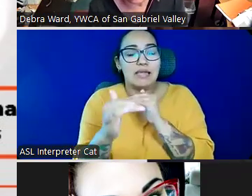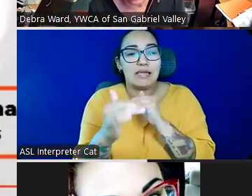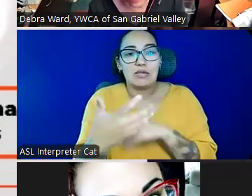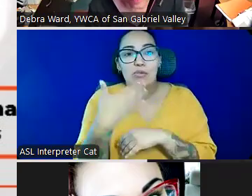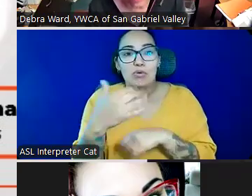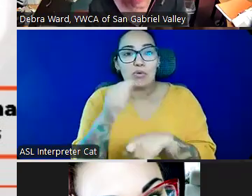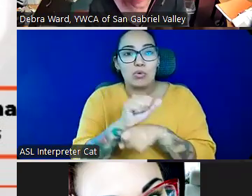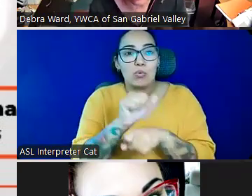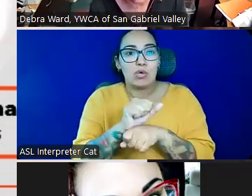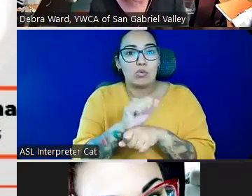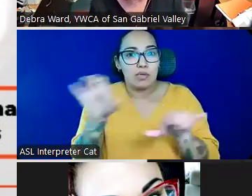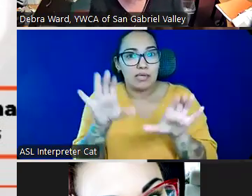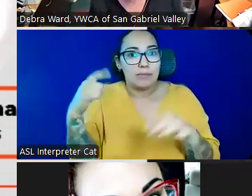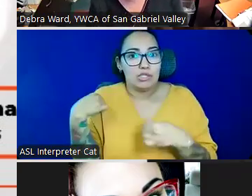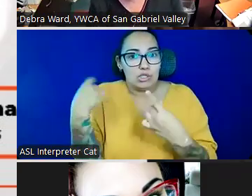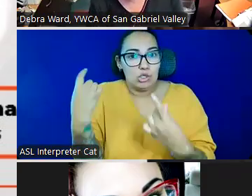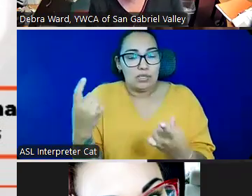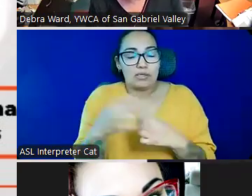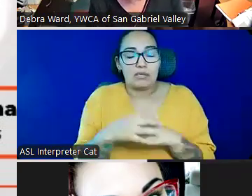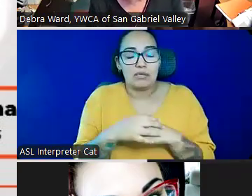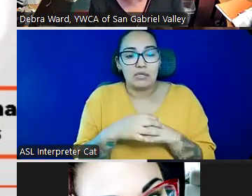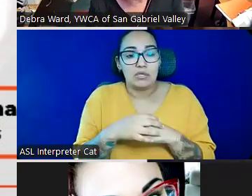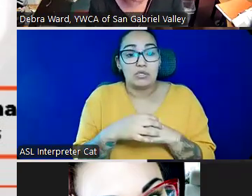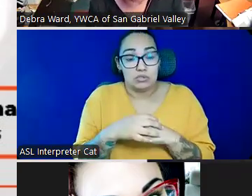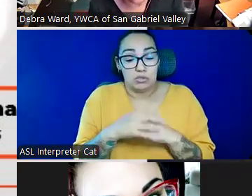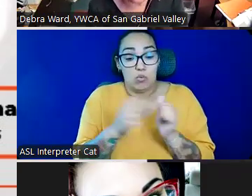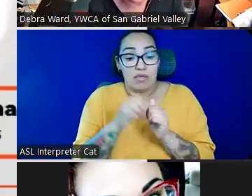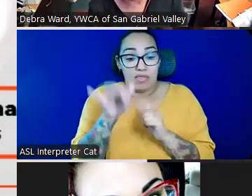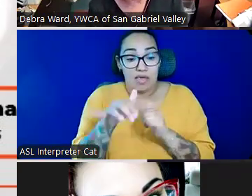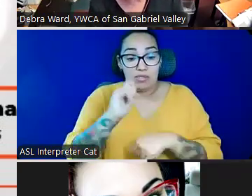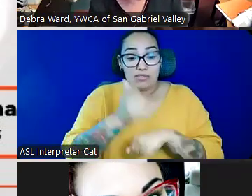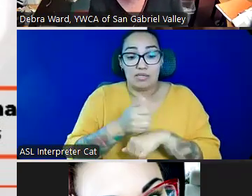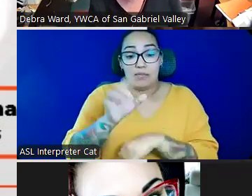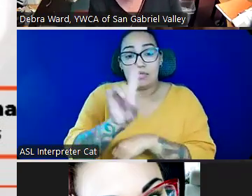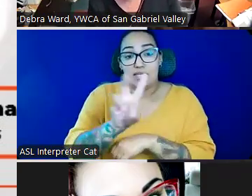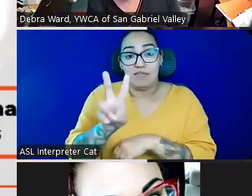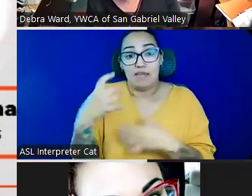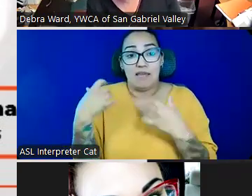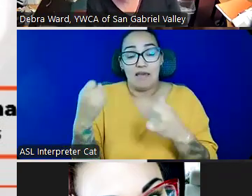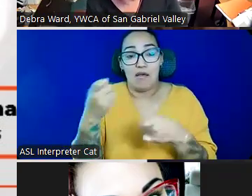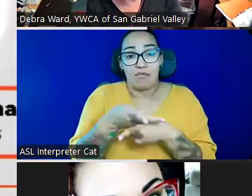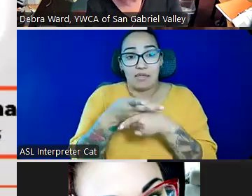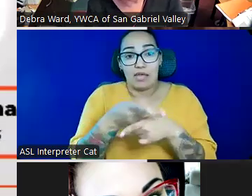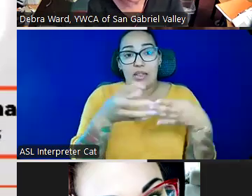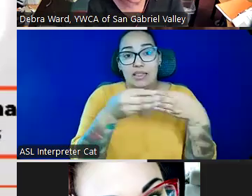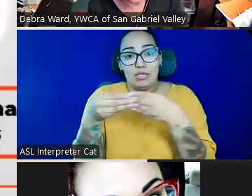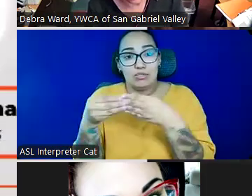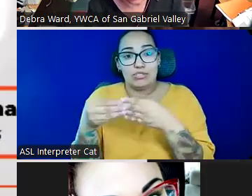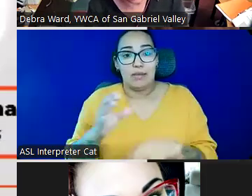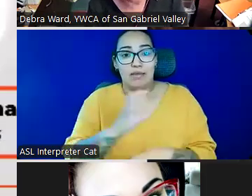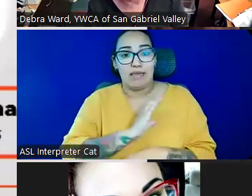were doing. So, in doing that, we put together the DV Healthcare Leadership Council, and you can